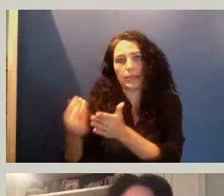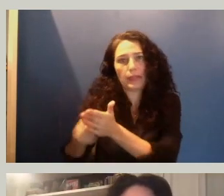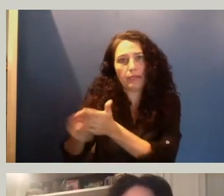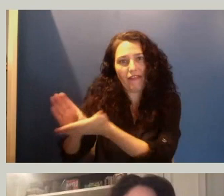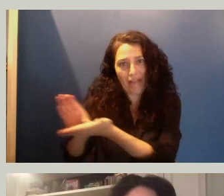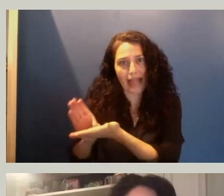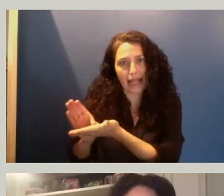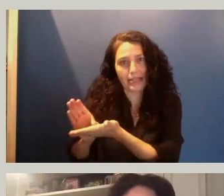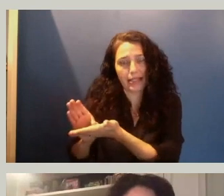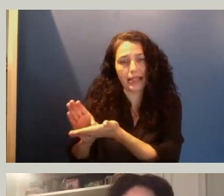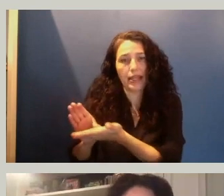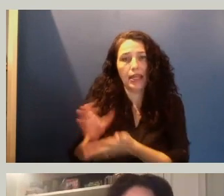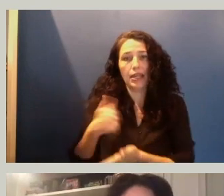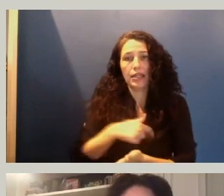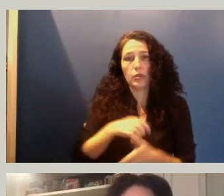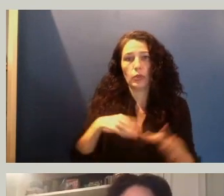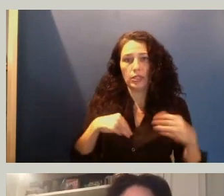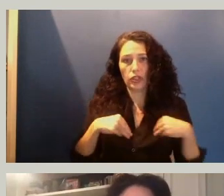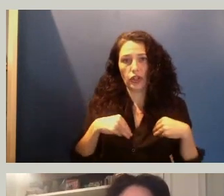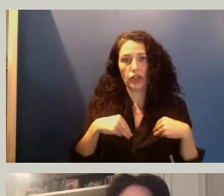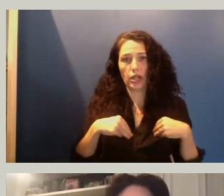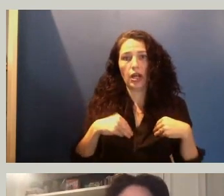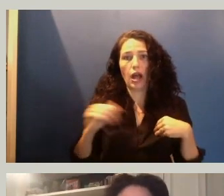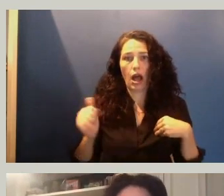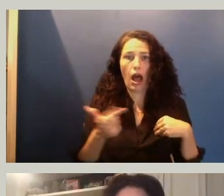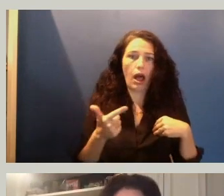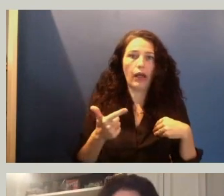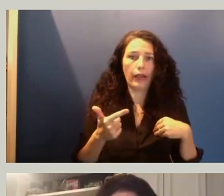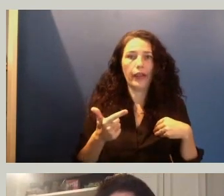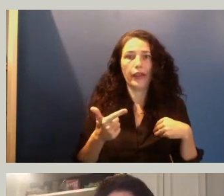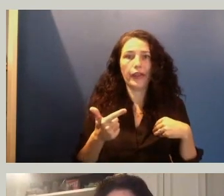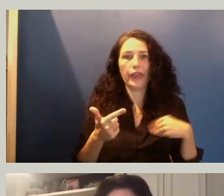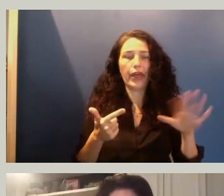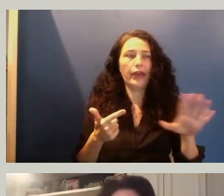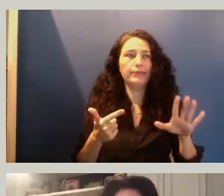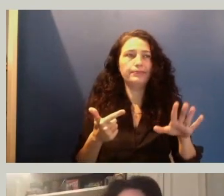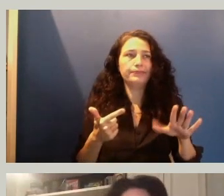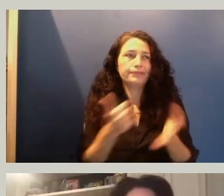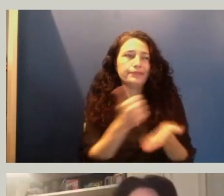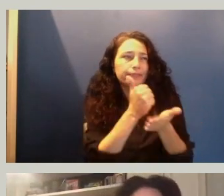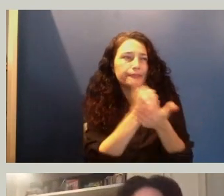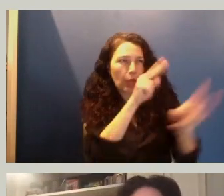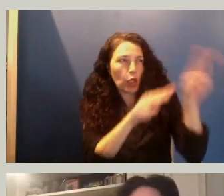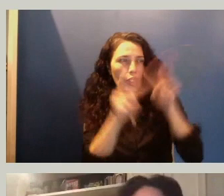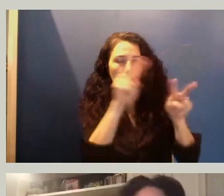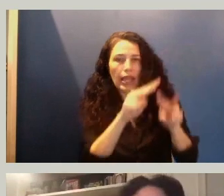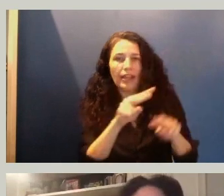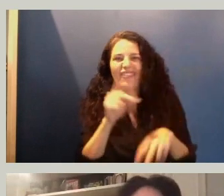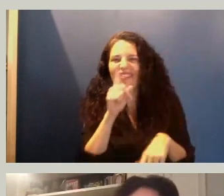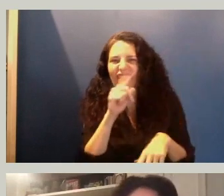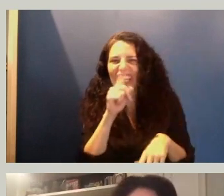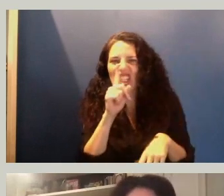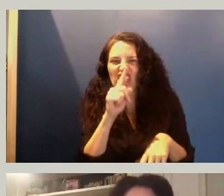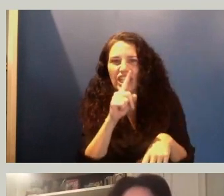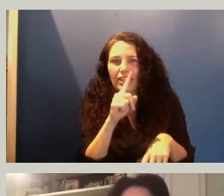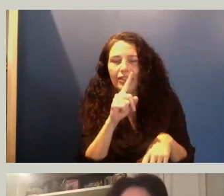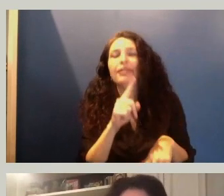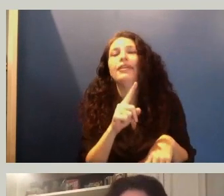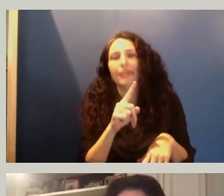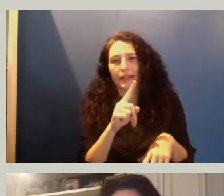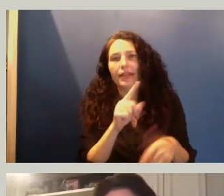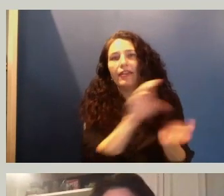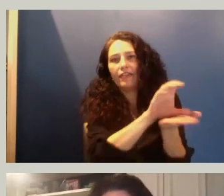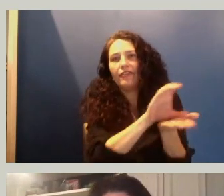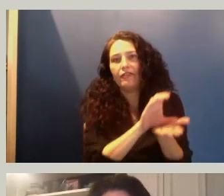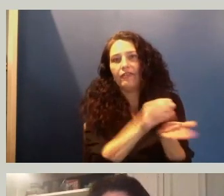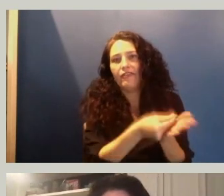took, as investment financing came in, we took our cues from fiction financing. The norm there is that deferred